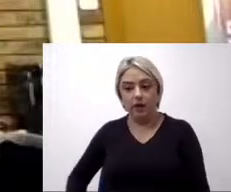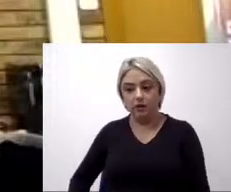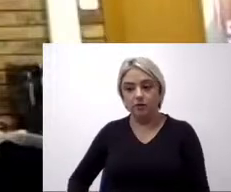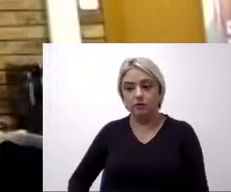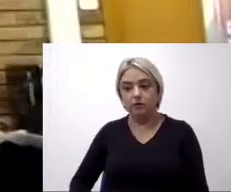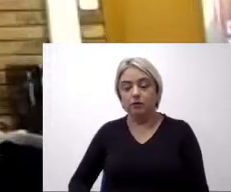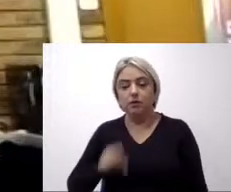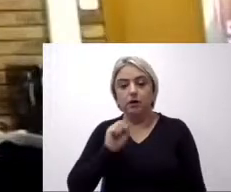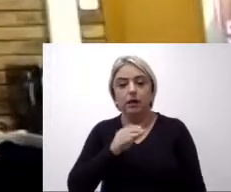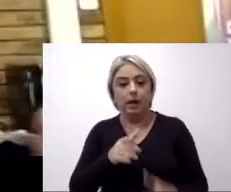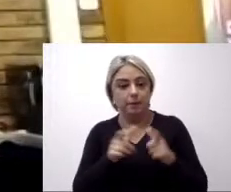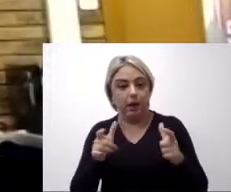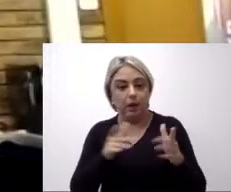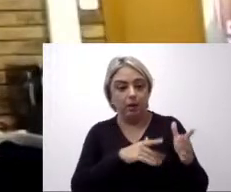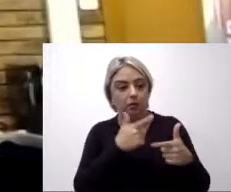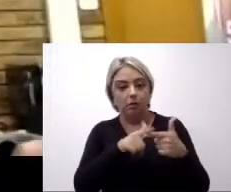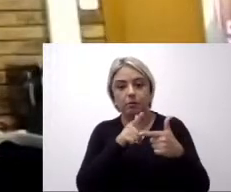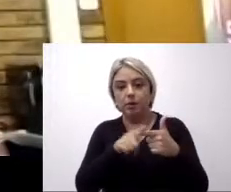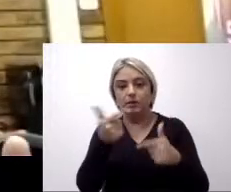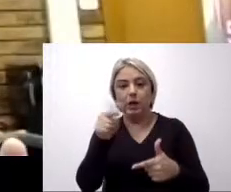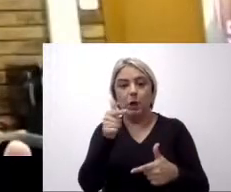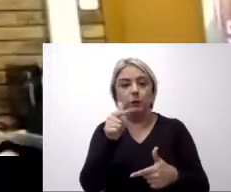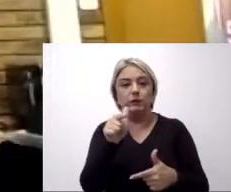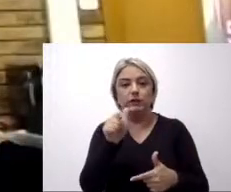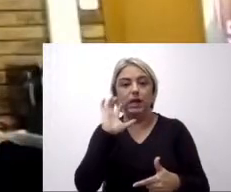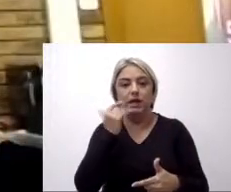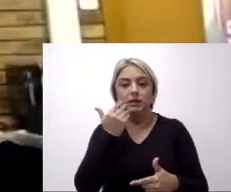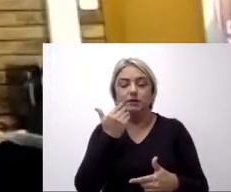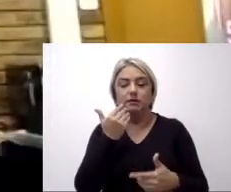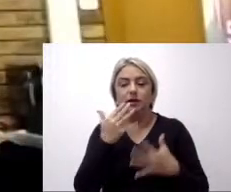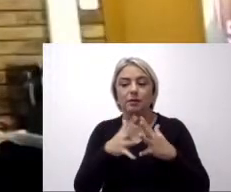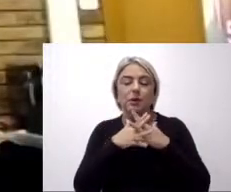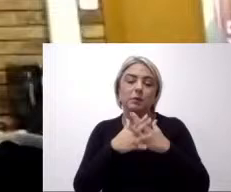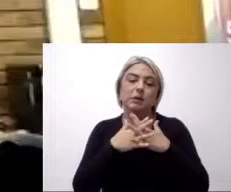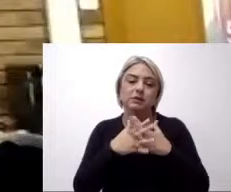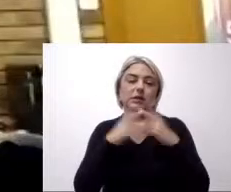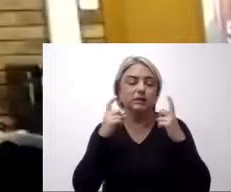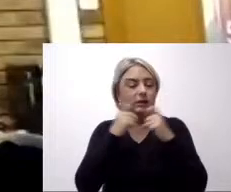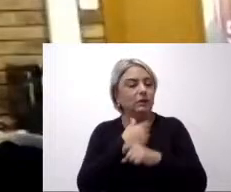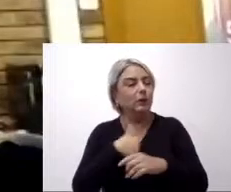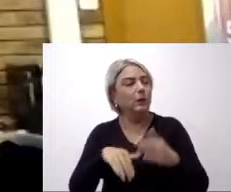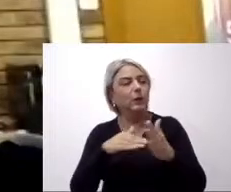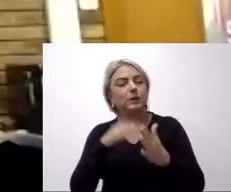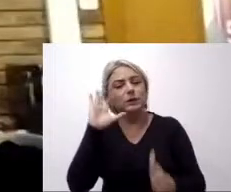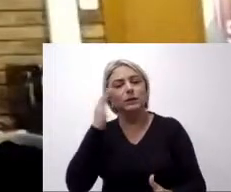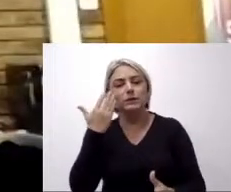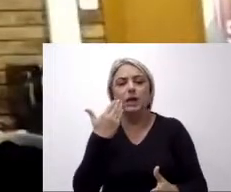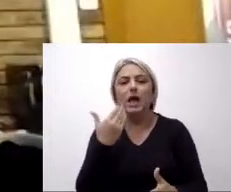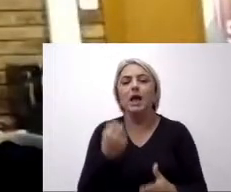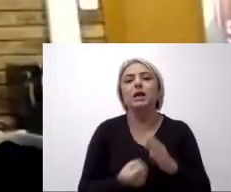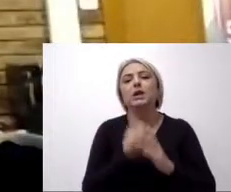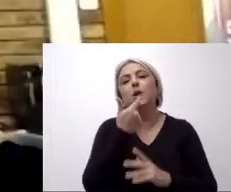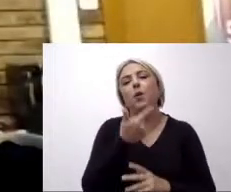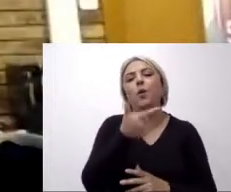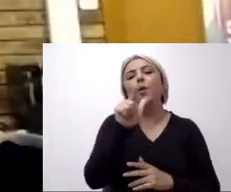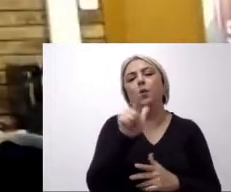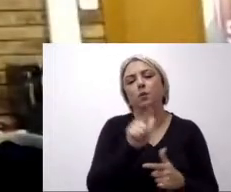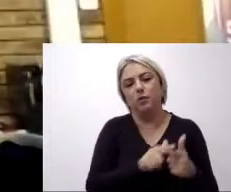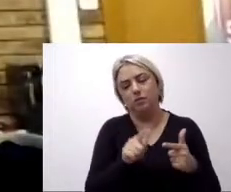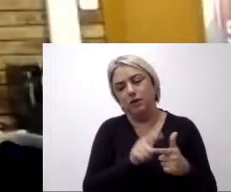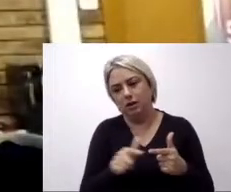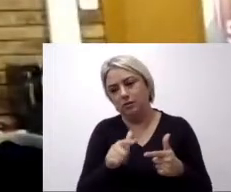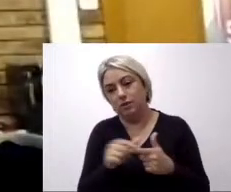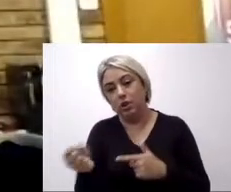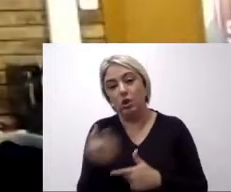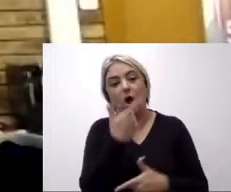solution. It's too complex to have solution. And all solutions have always create new problem. So what is the main